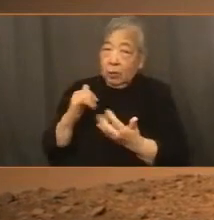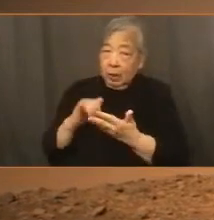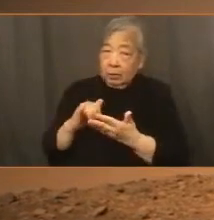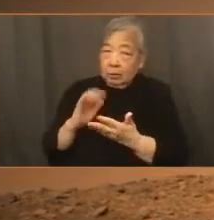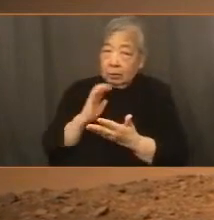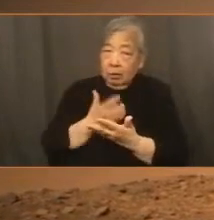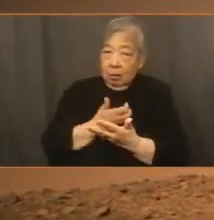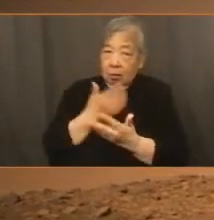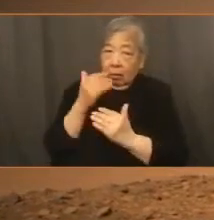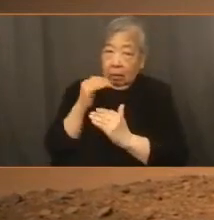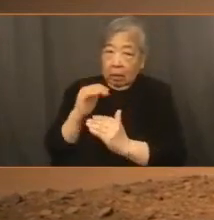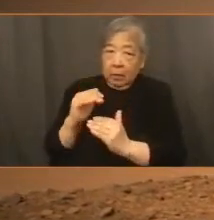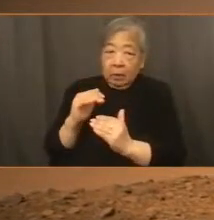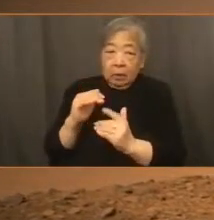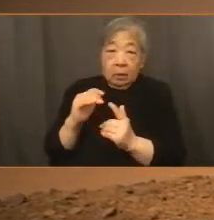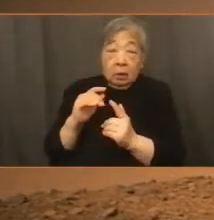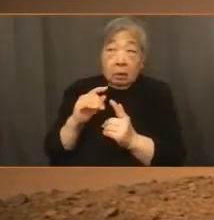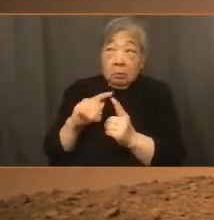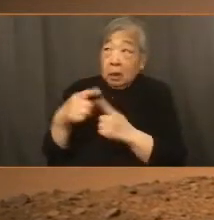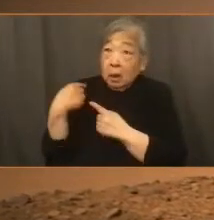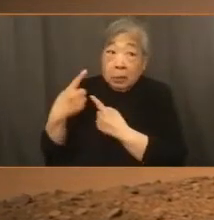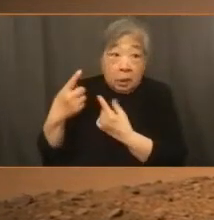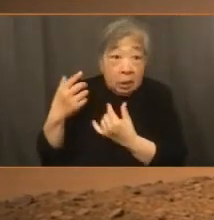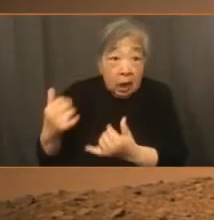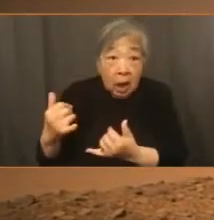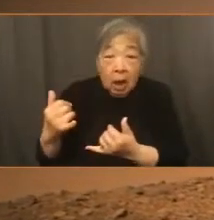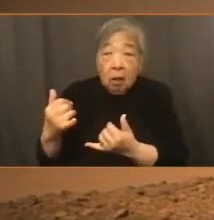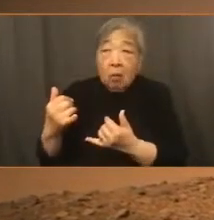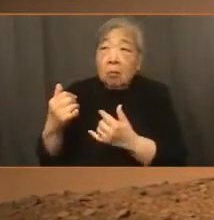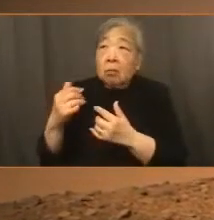But all the flights up to this date have been at the 5-meter altitude.